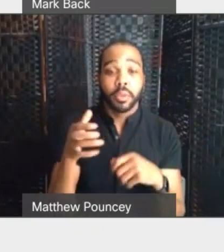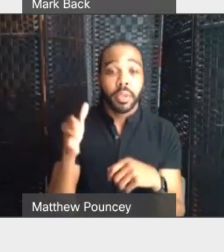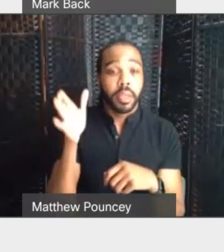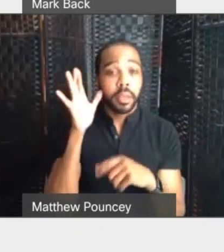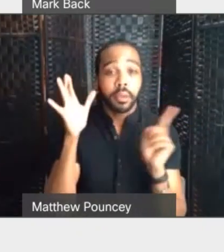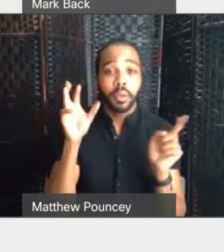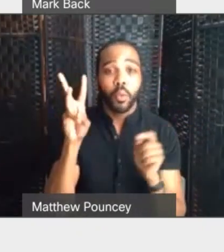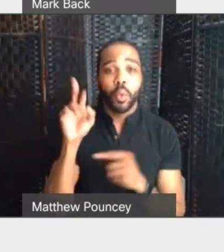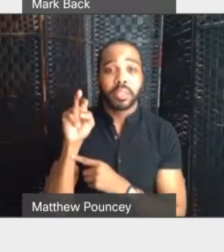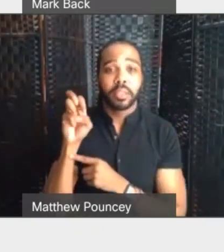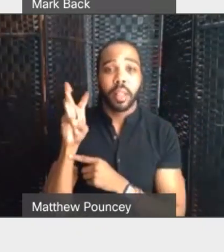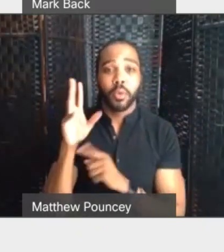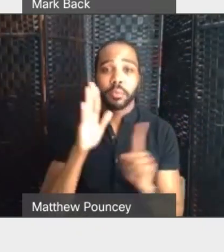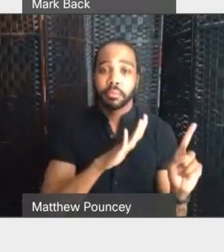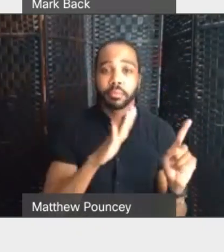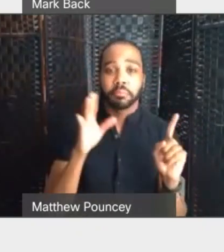Winslow on this.